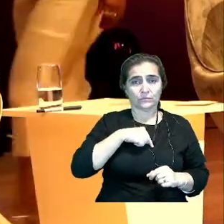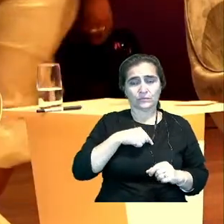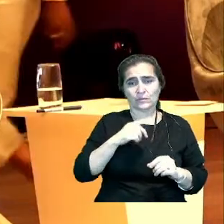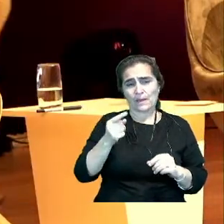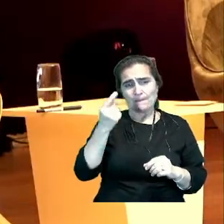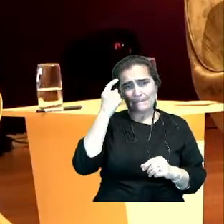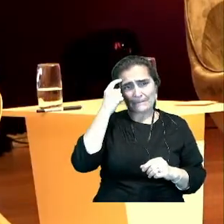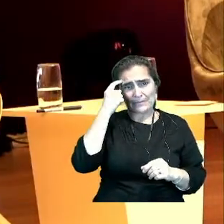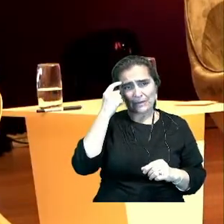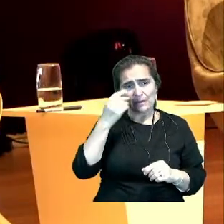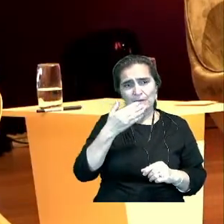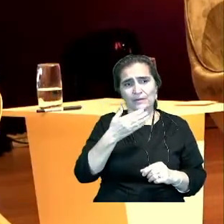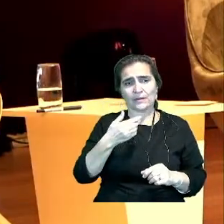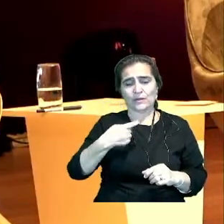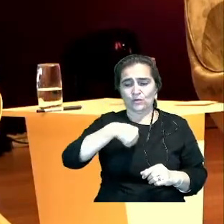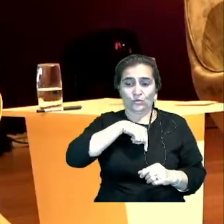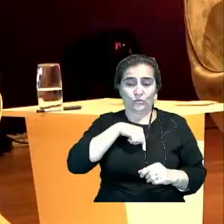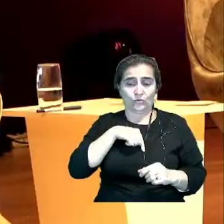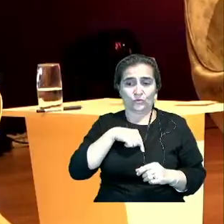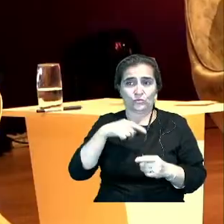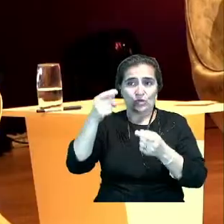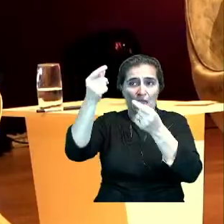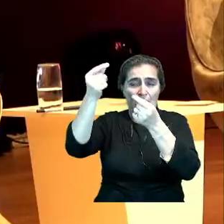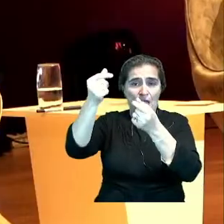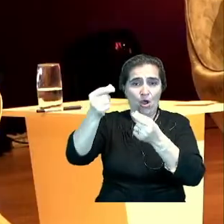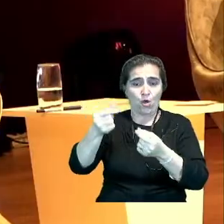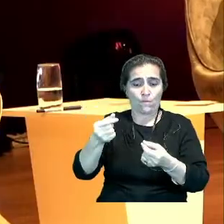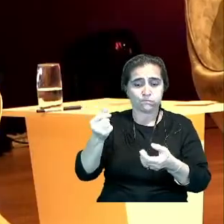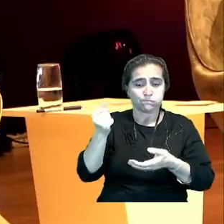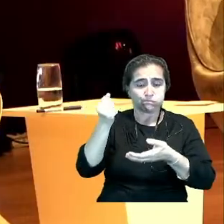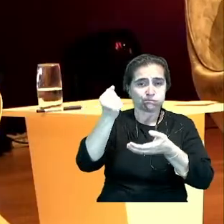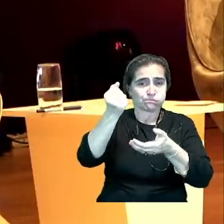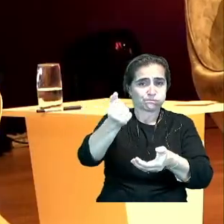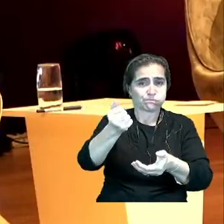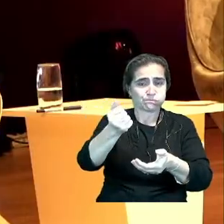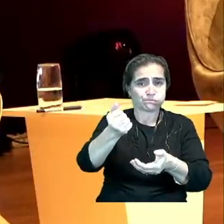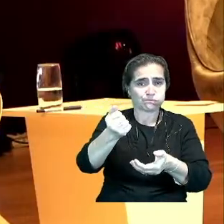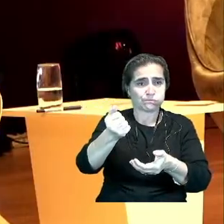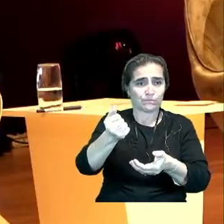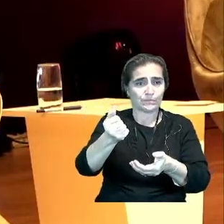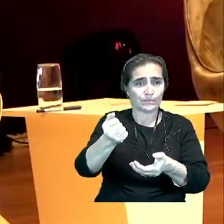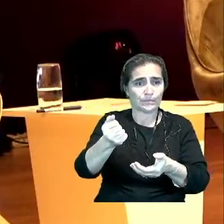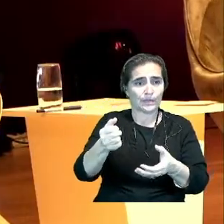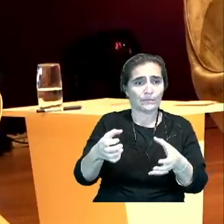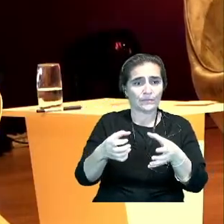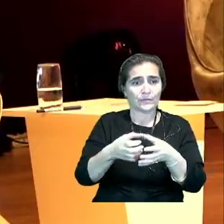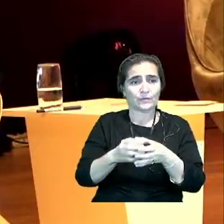So what happens if we don't just call this economy